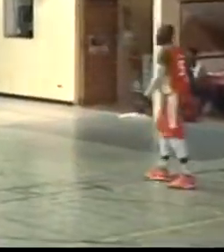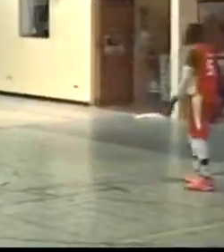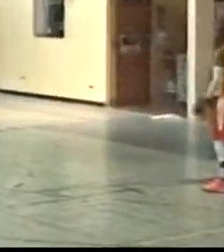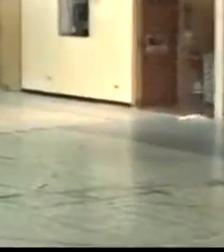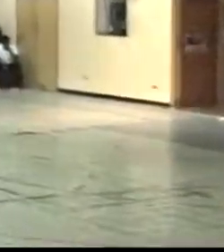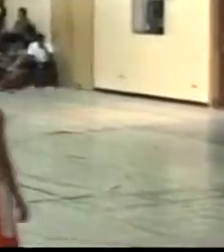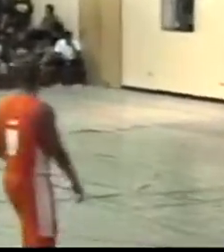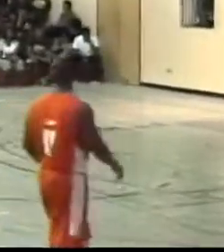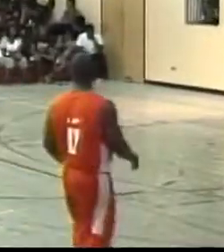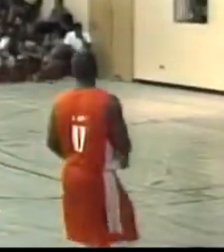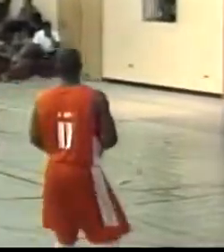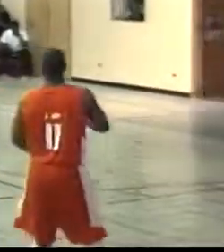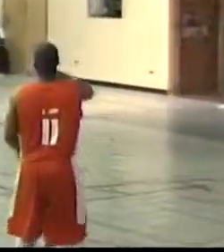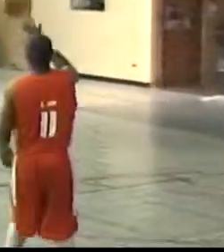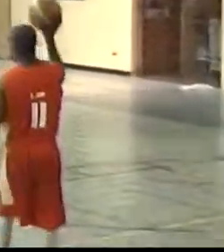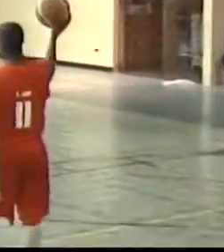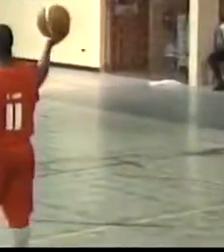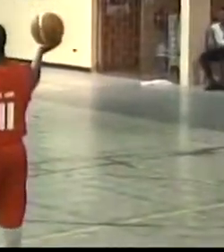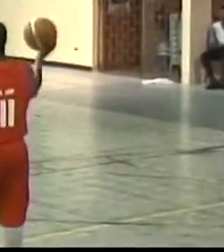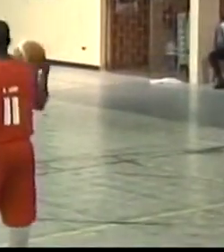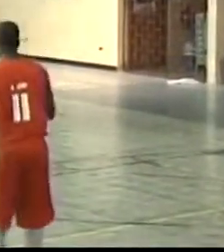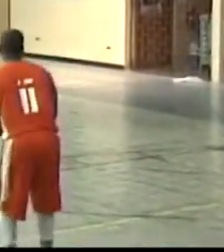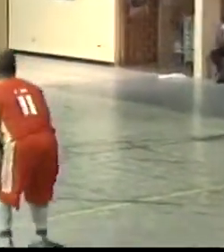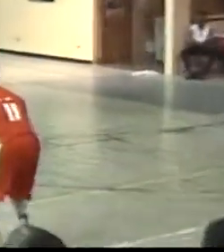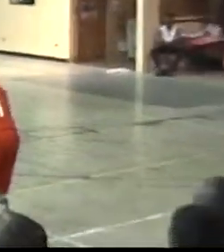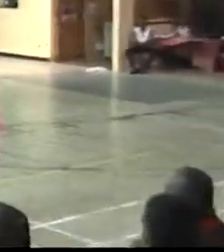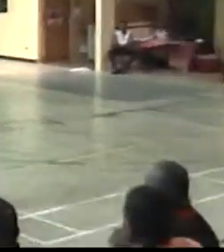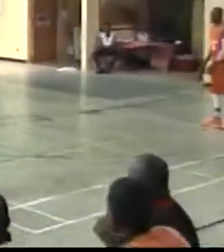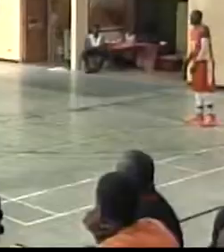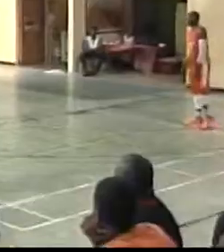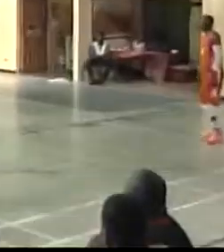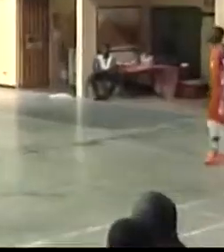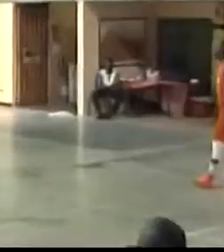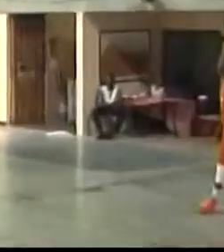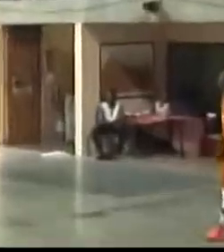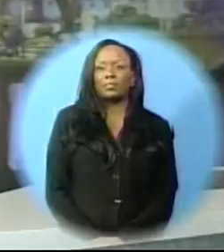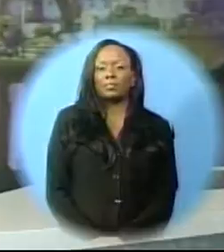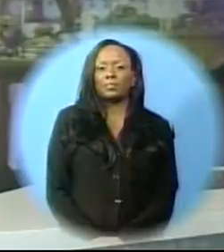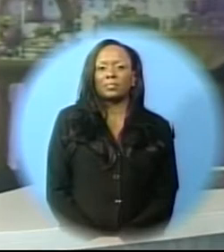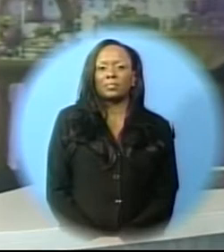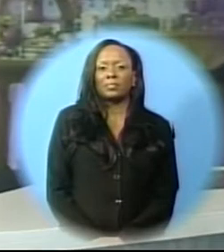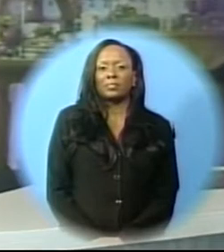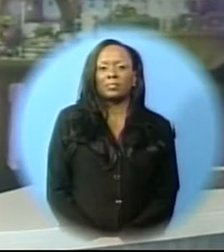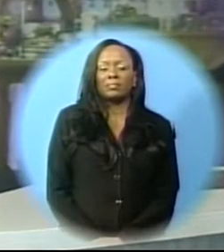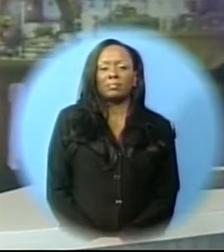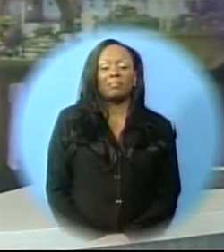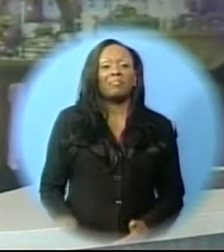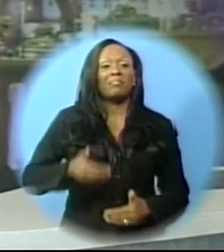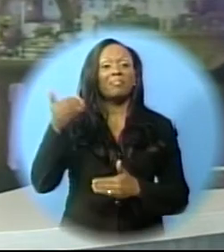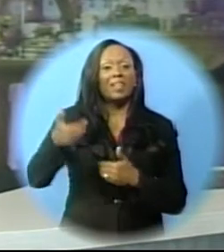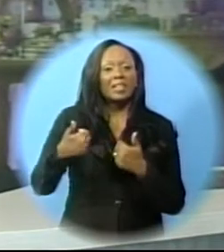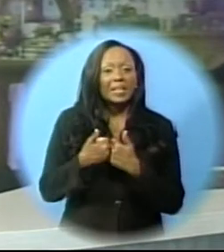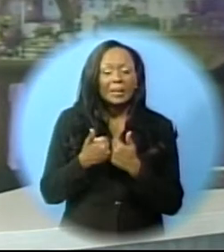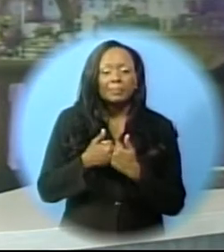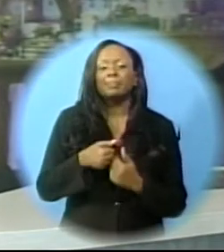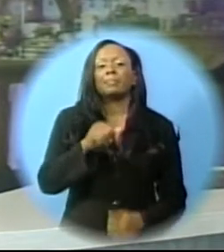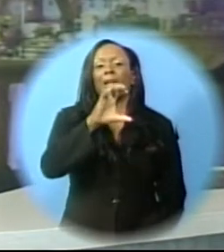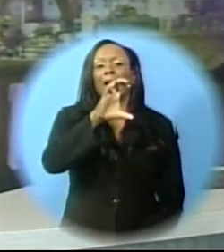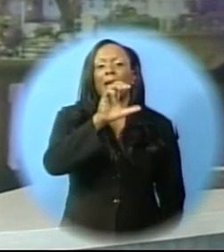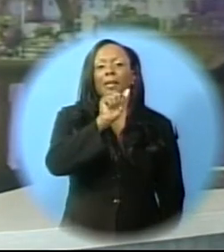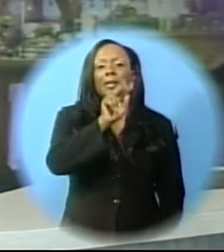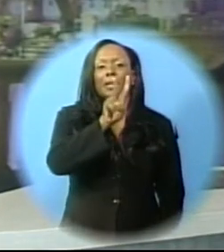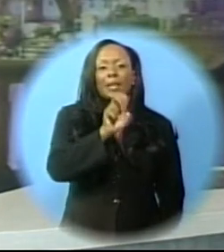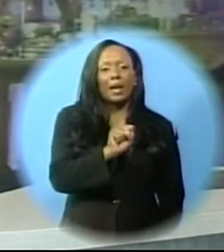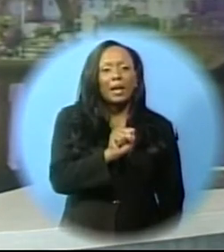The turnover. Pinelands winning 82-77. Then in the other semi, the